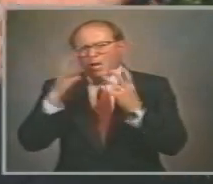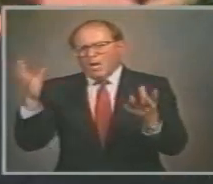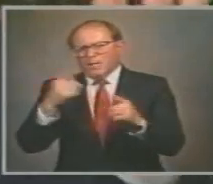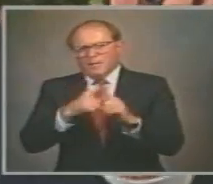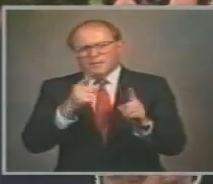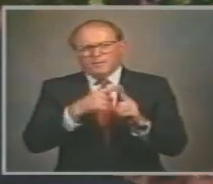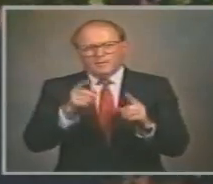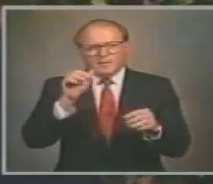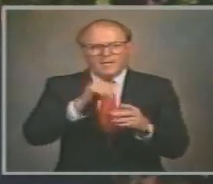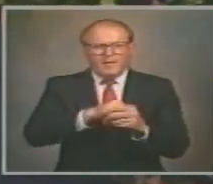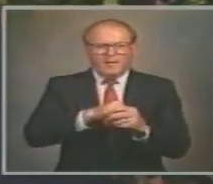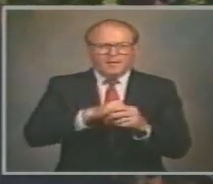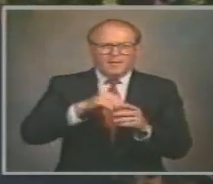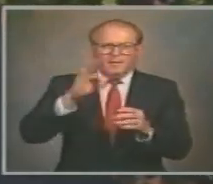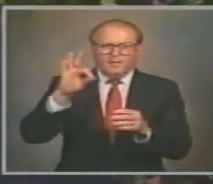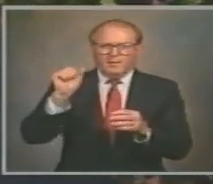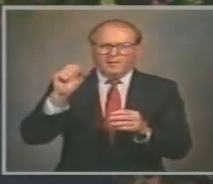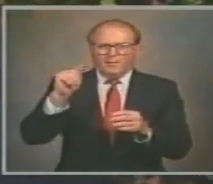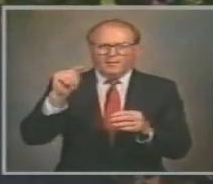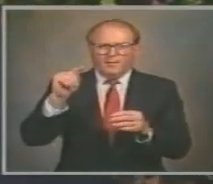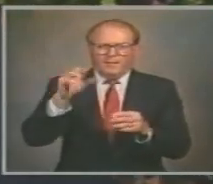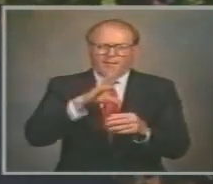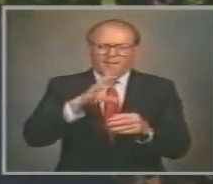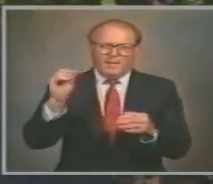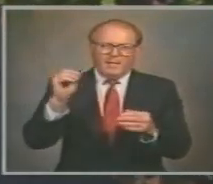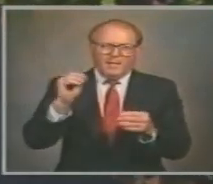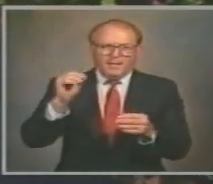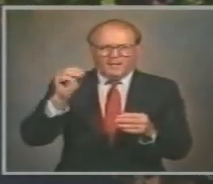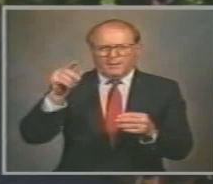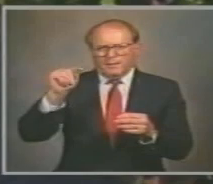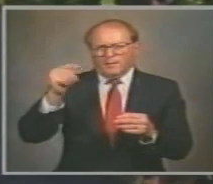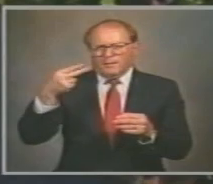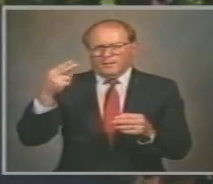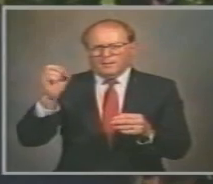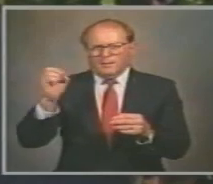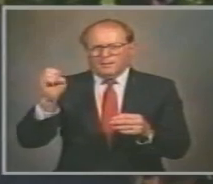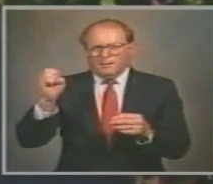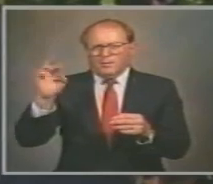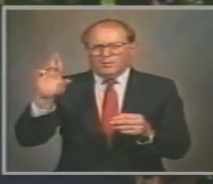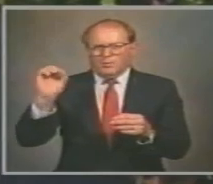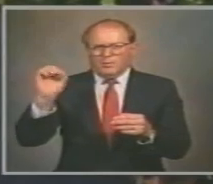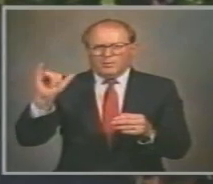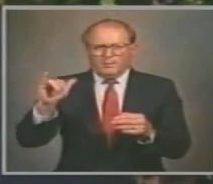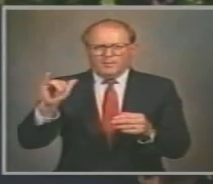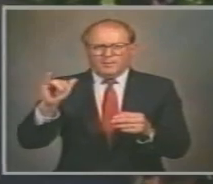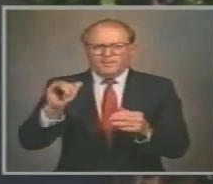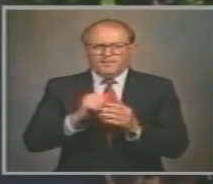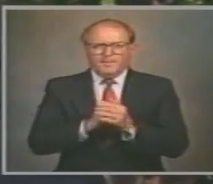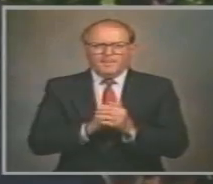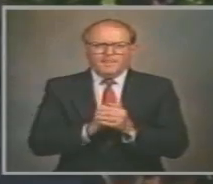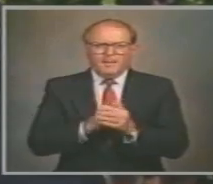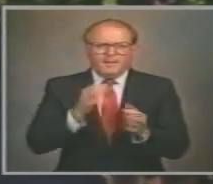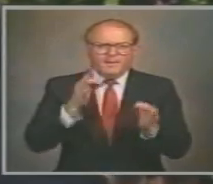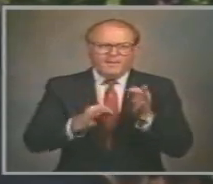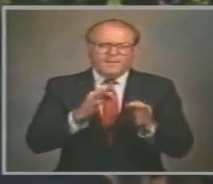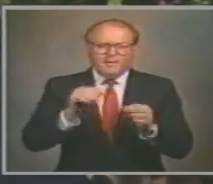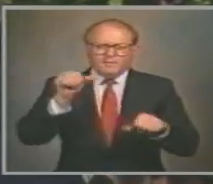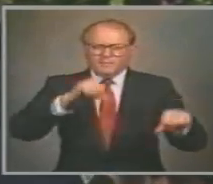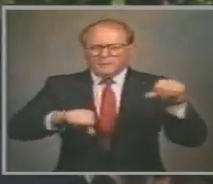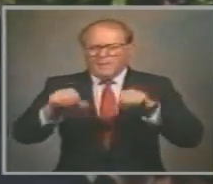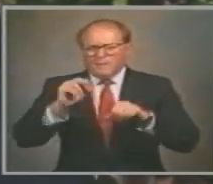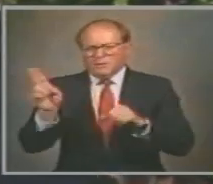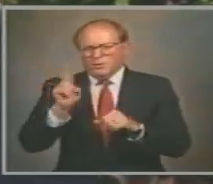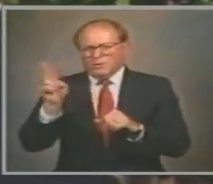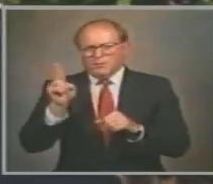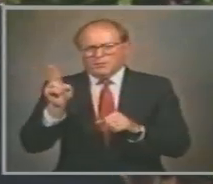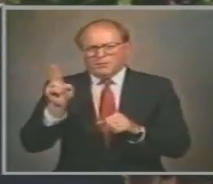fact and theories like evolution that are masqueraded as fact. If science uses